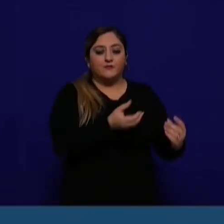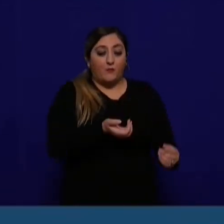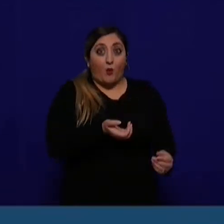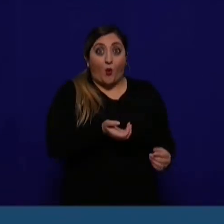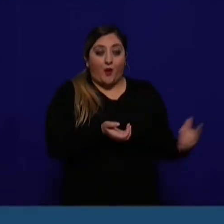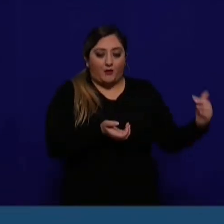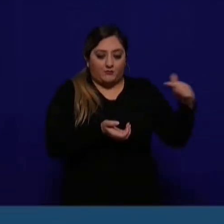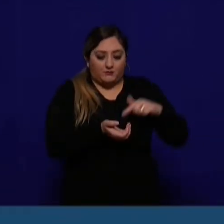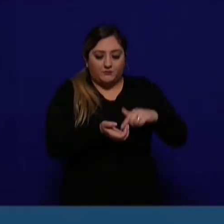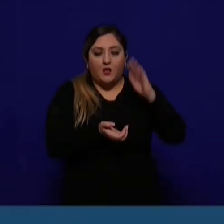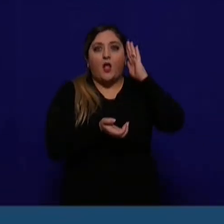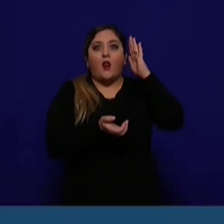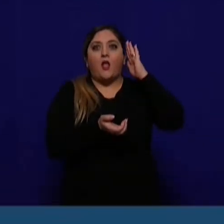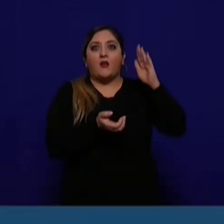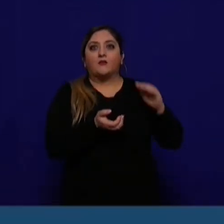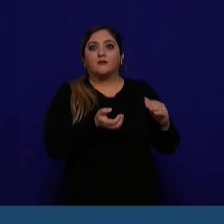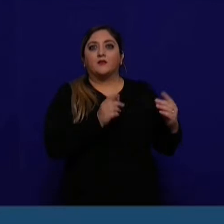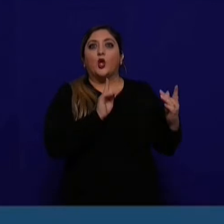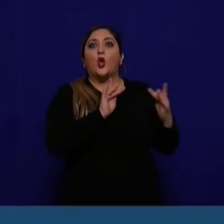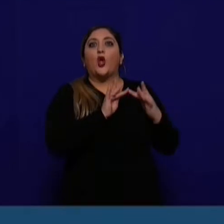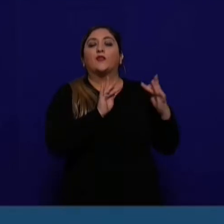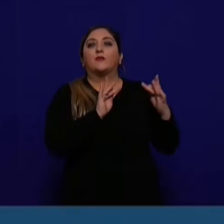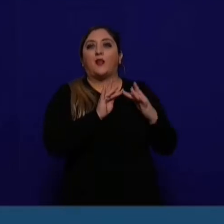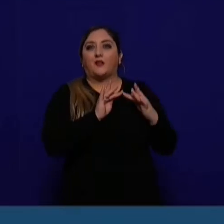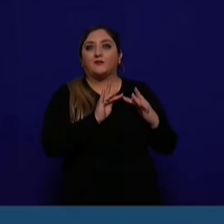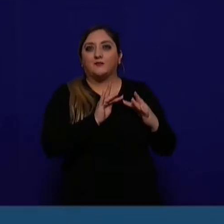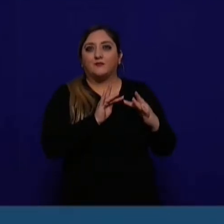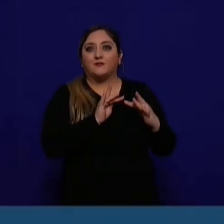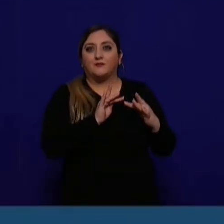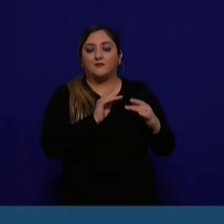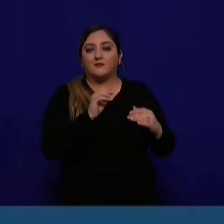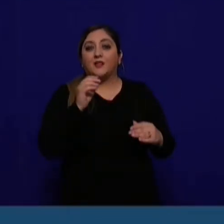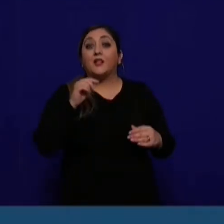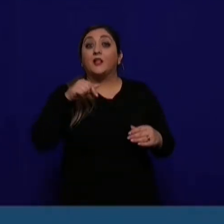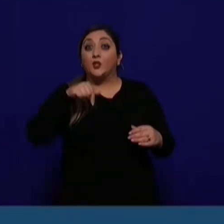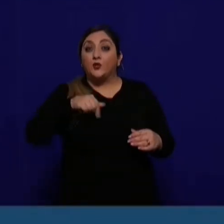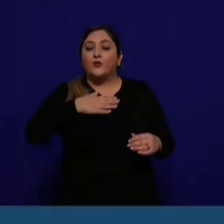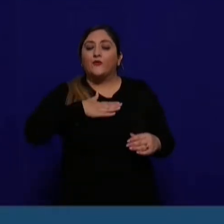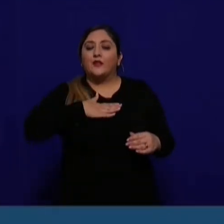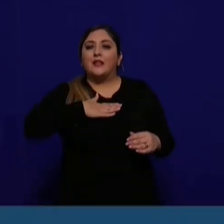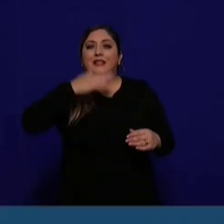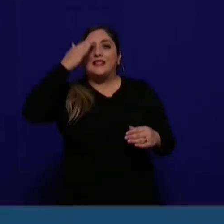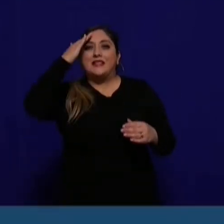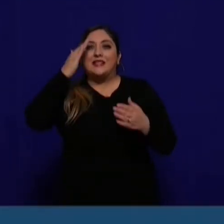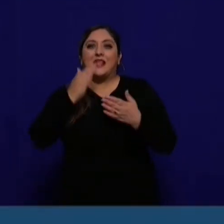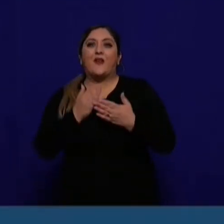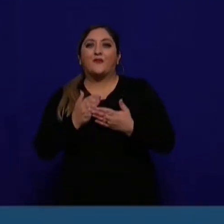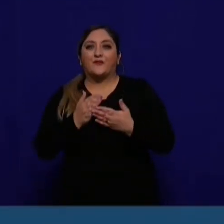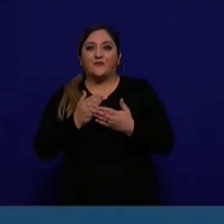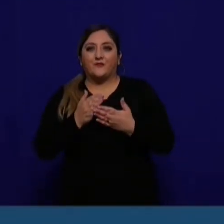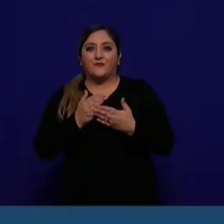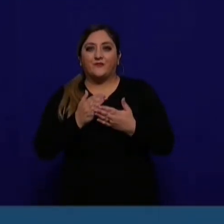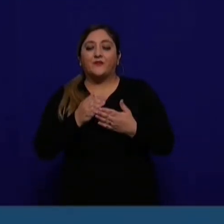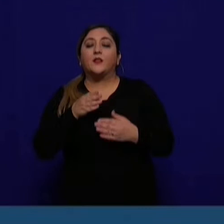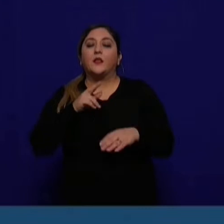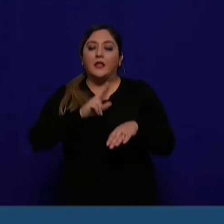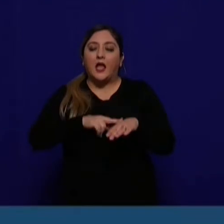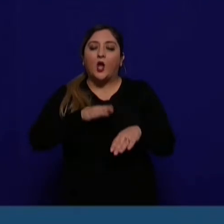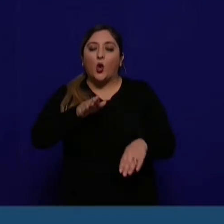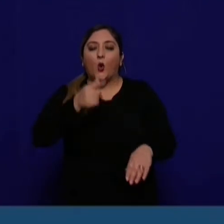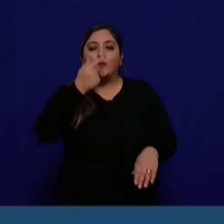an alert on your mobile if that person is coming from abroad and he would have included the code in your app. This